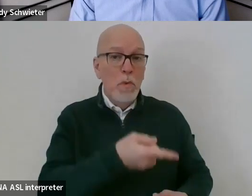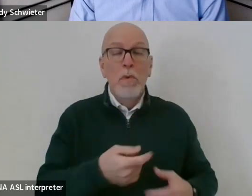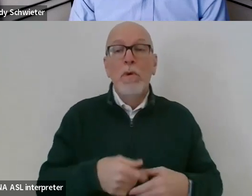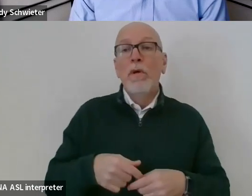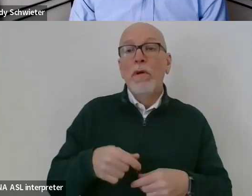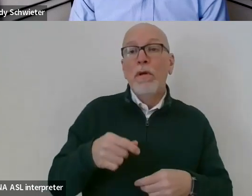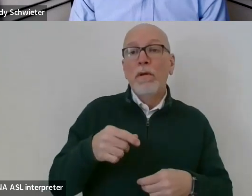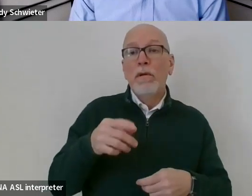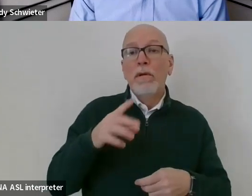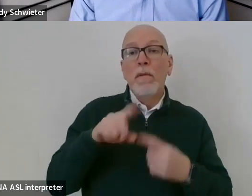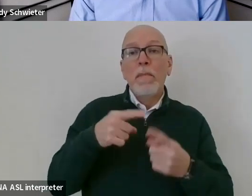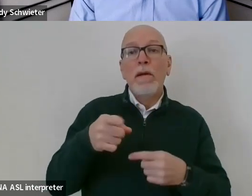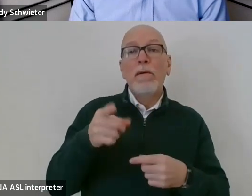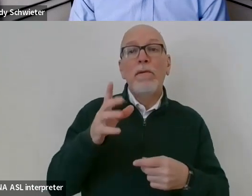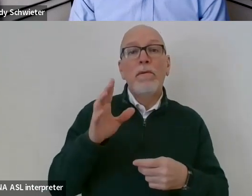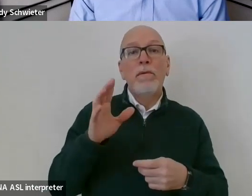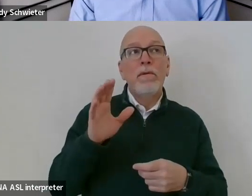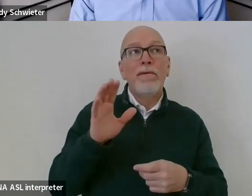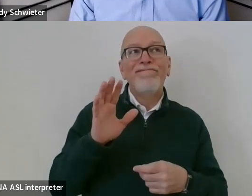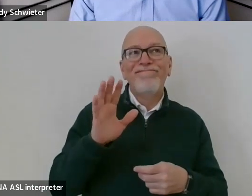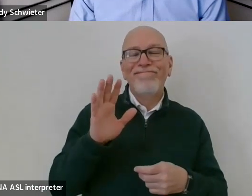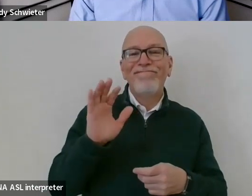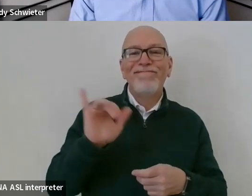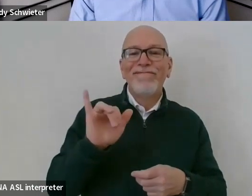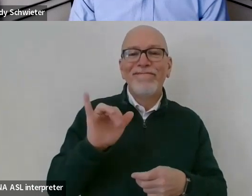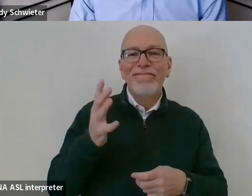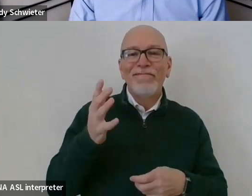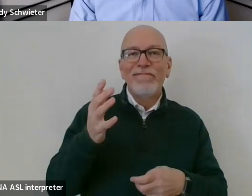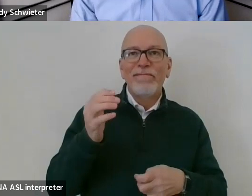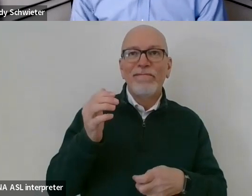about this, about, you know, the